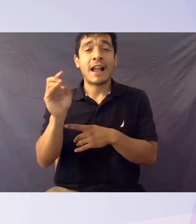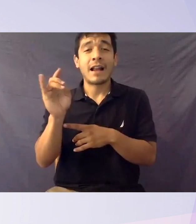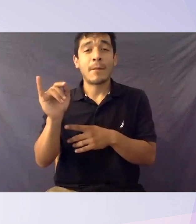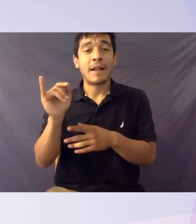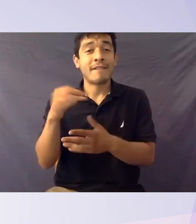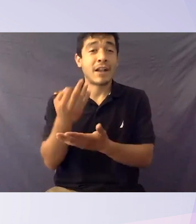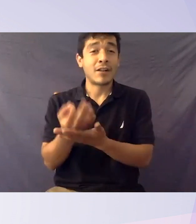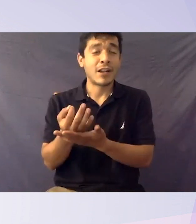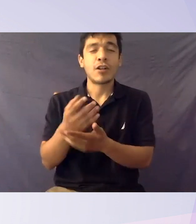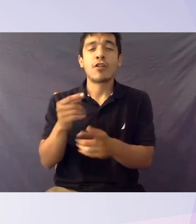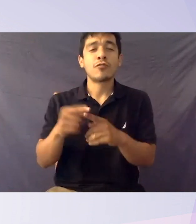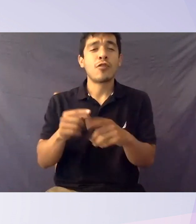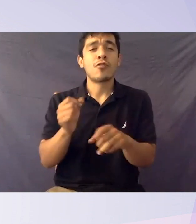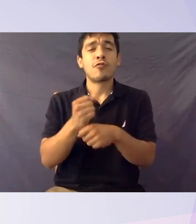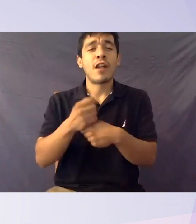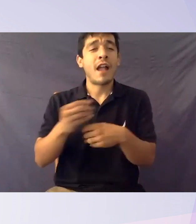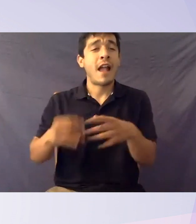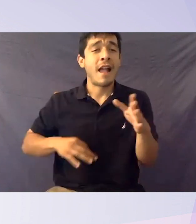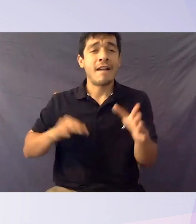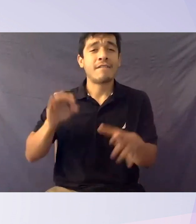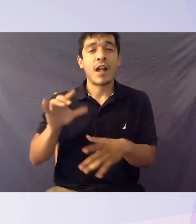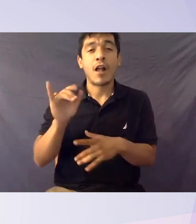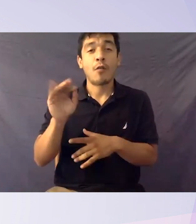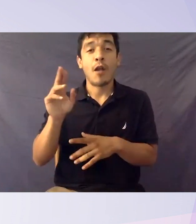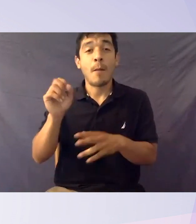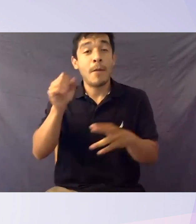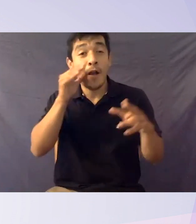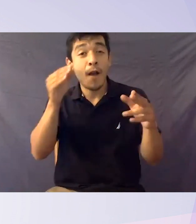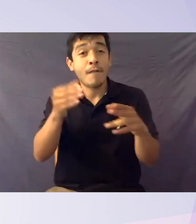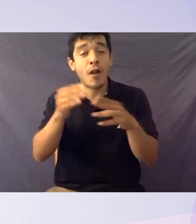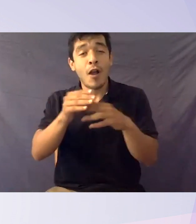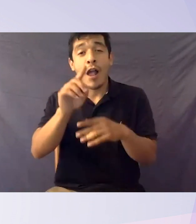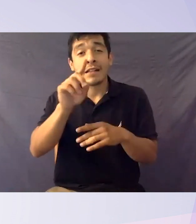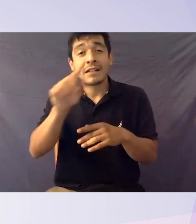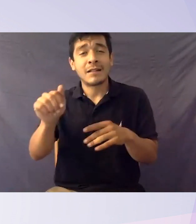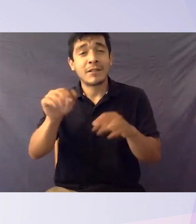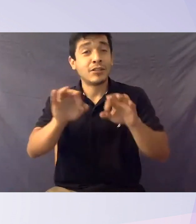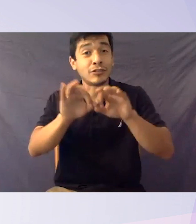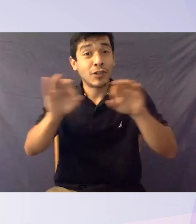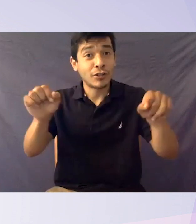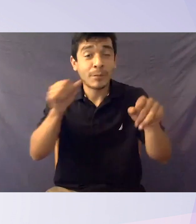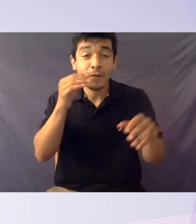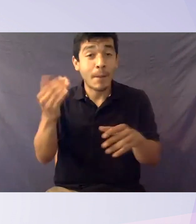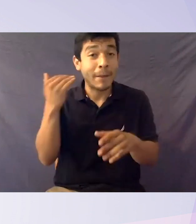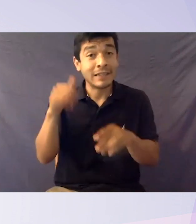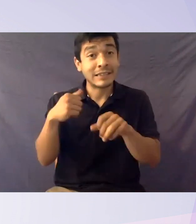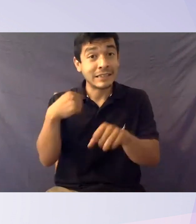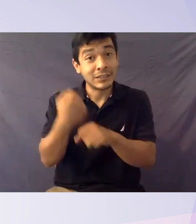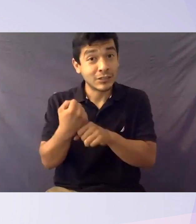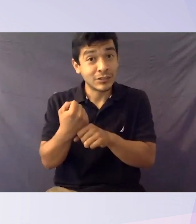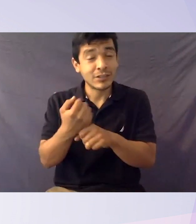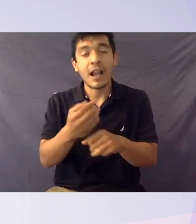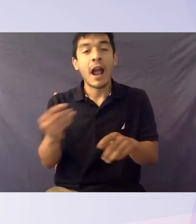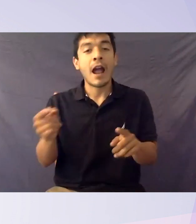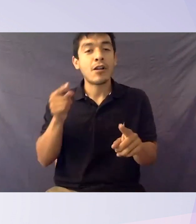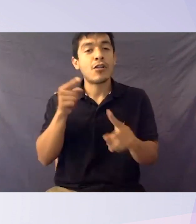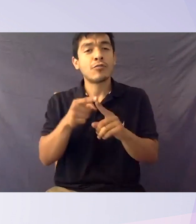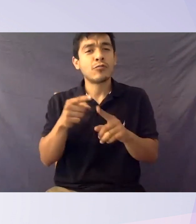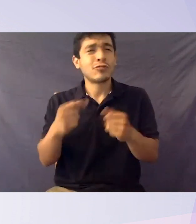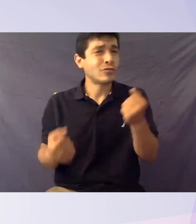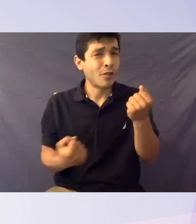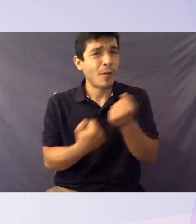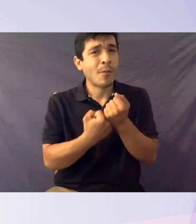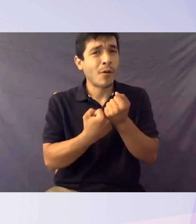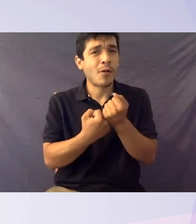to create and fund the Loreen Arbus Focus on Disability Scholarship for the past 10 years and to